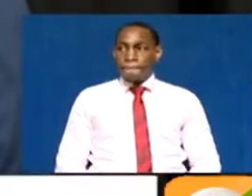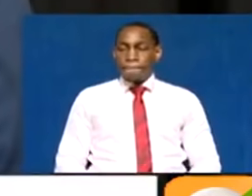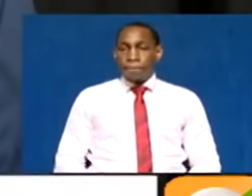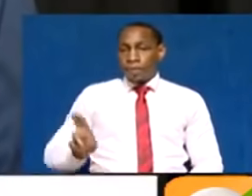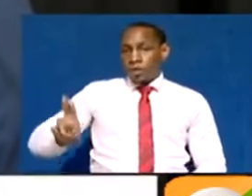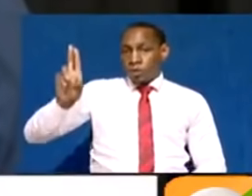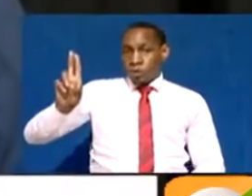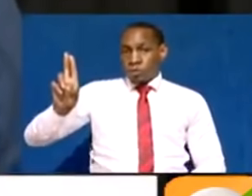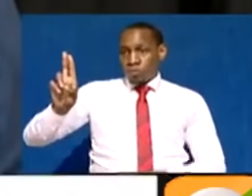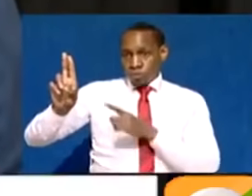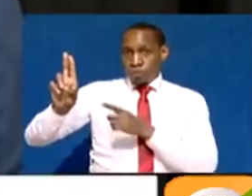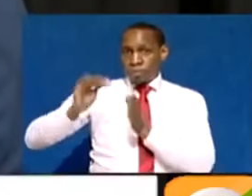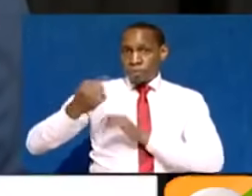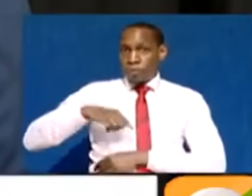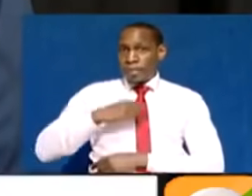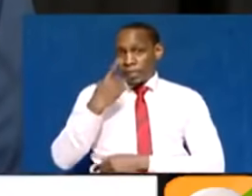Uhuru to us